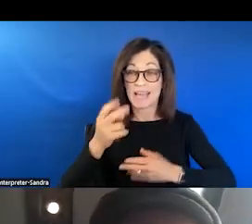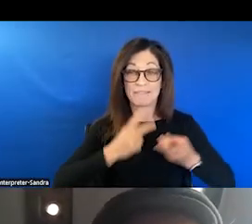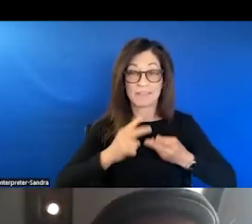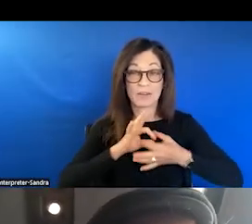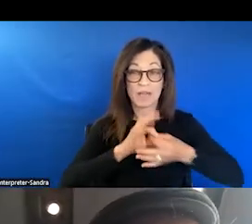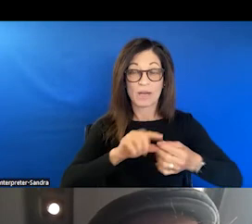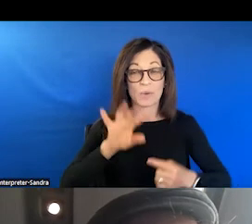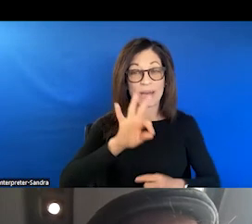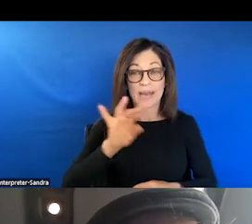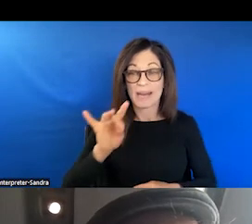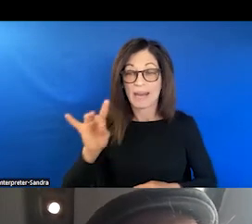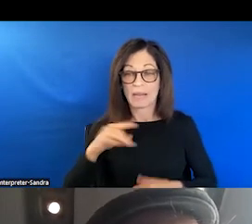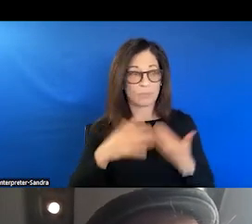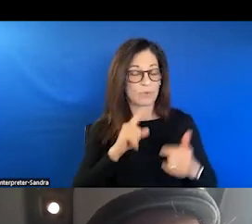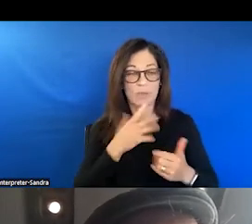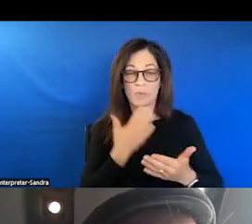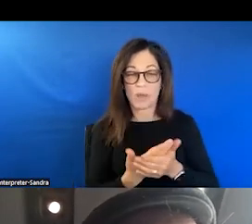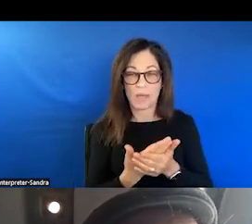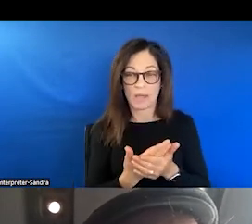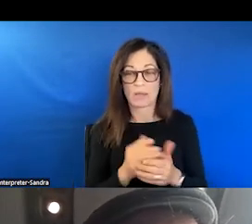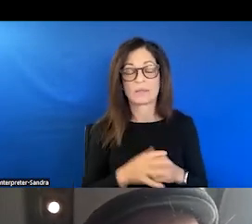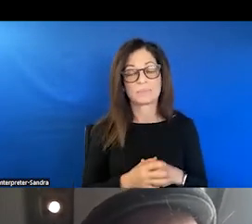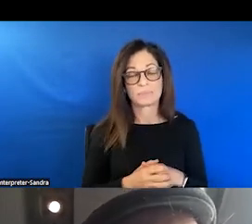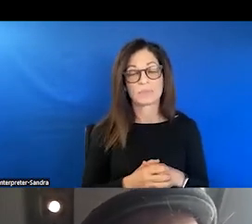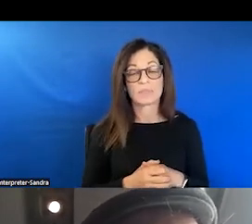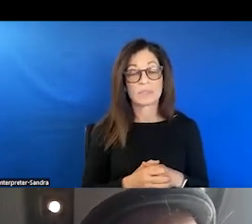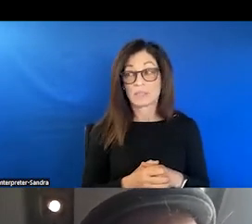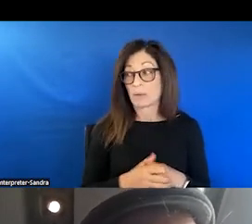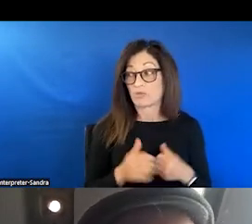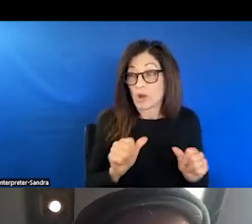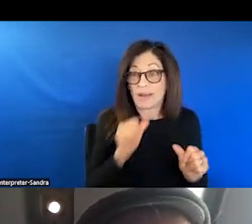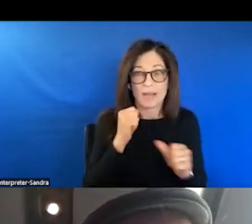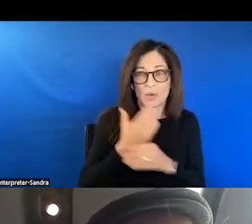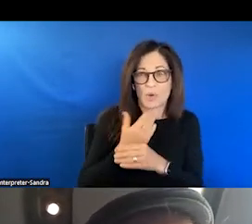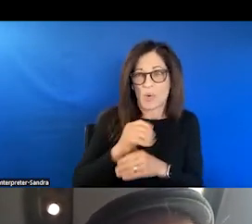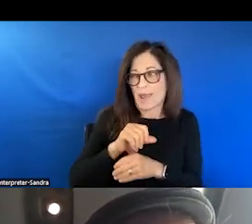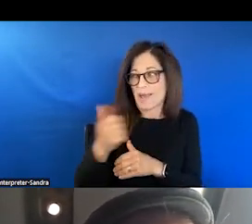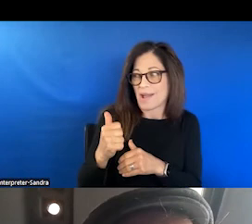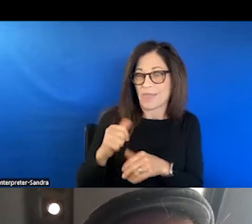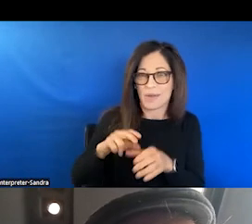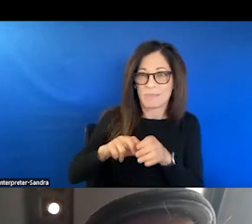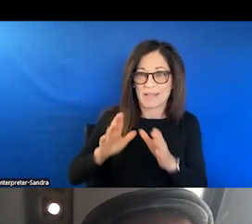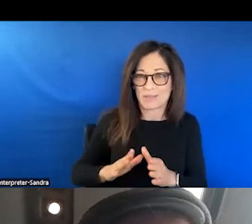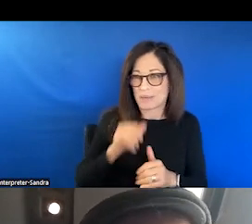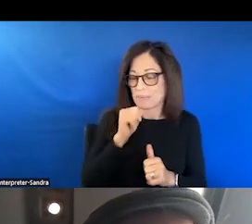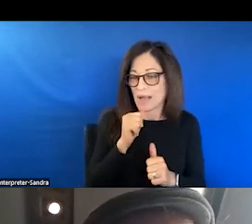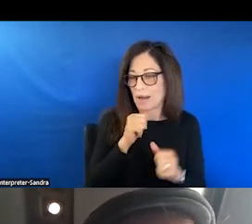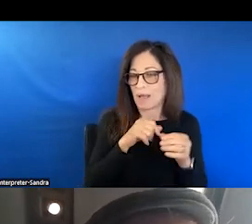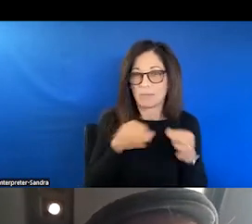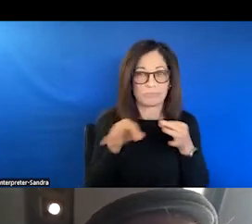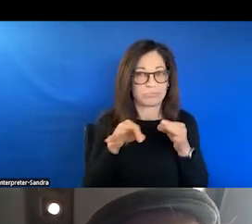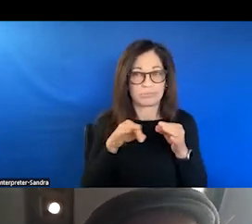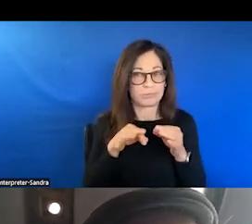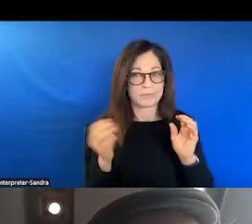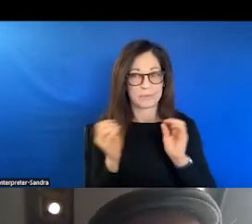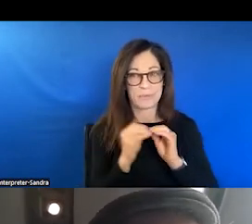988. It went really well. So as not to annoy the other passengers, I will not go into anything further.